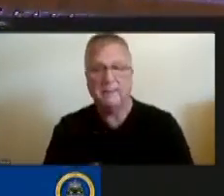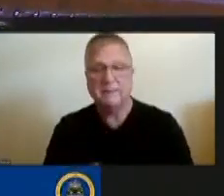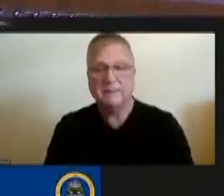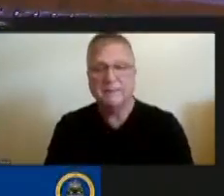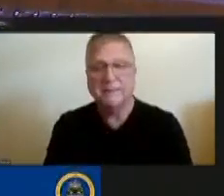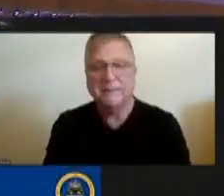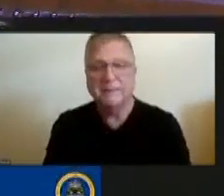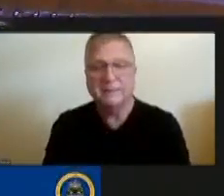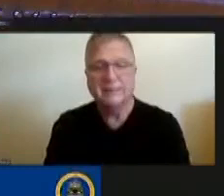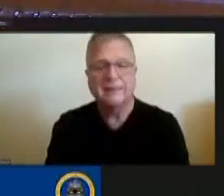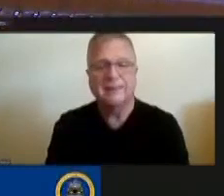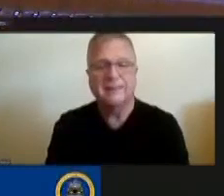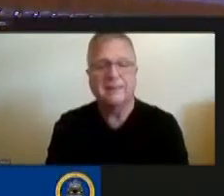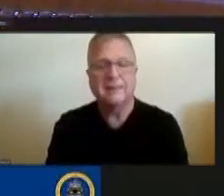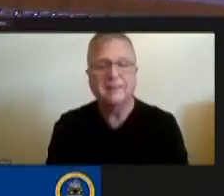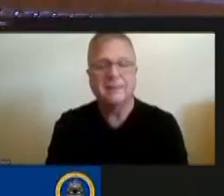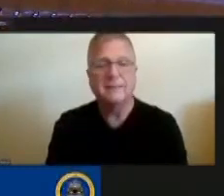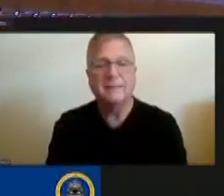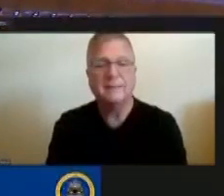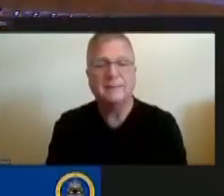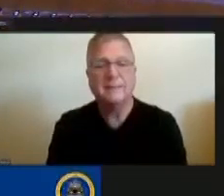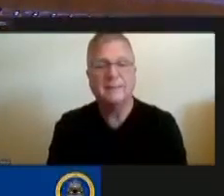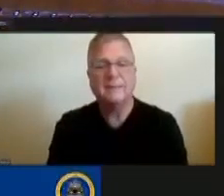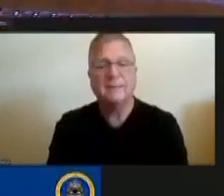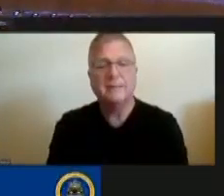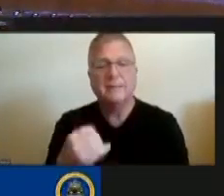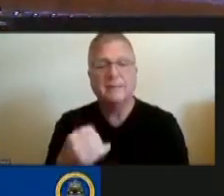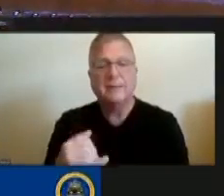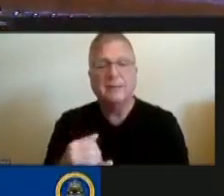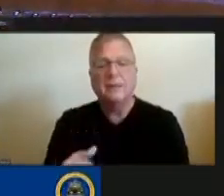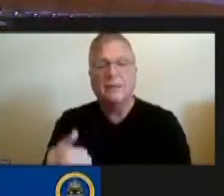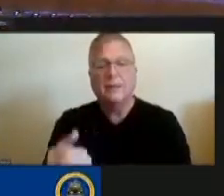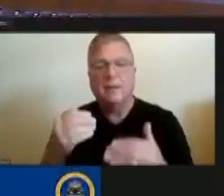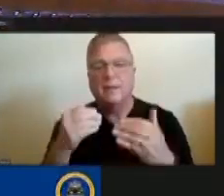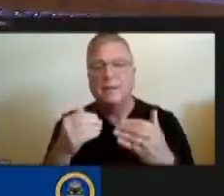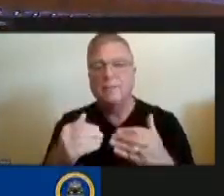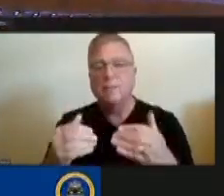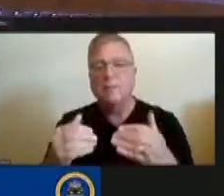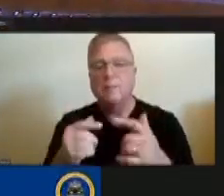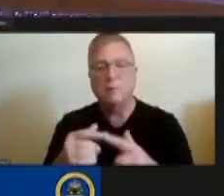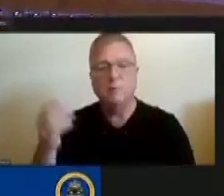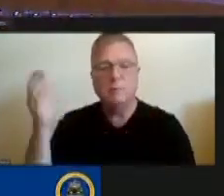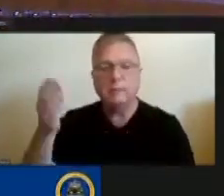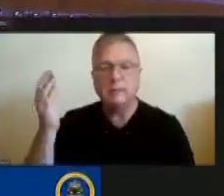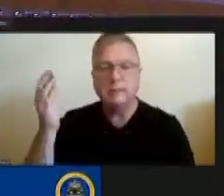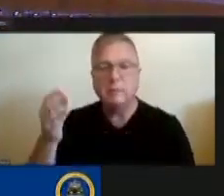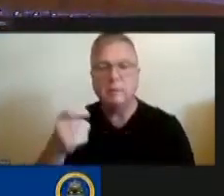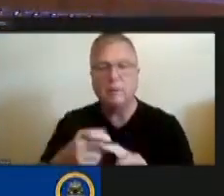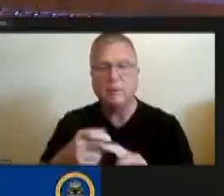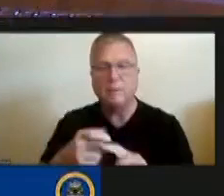I will now move this to testimony from registered speakers.